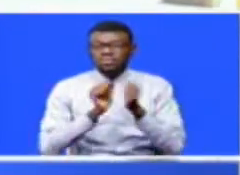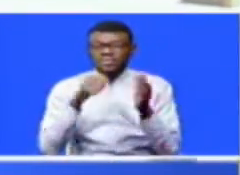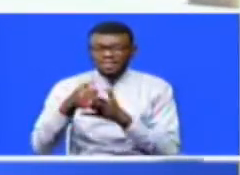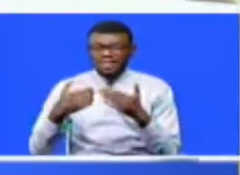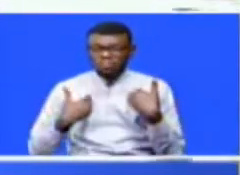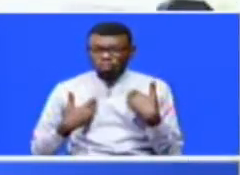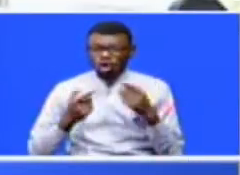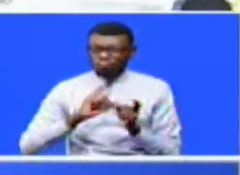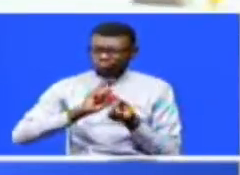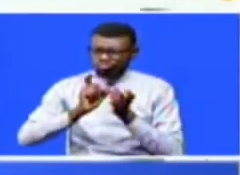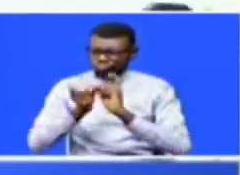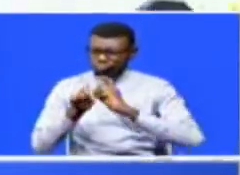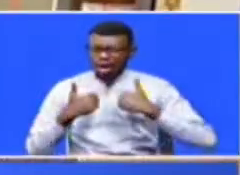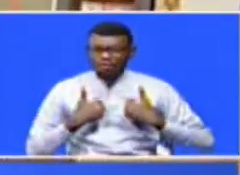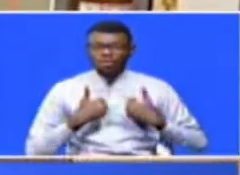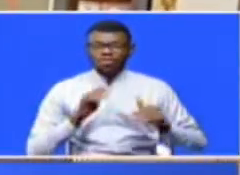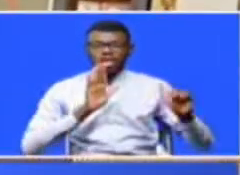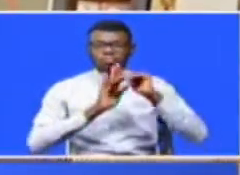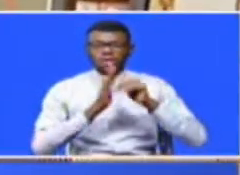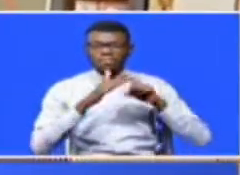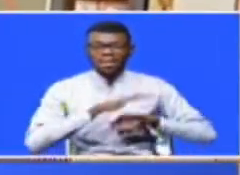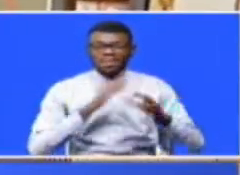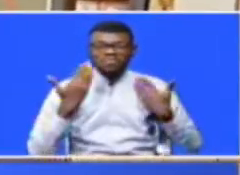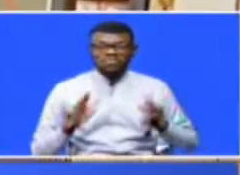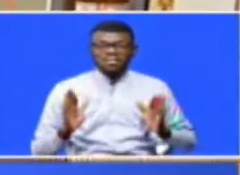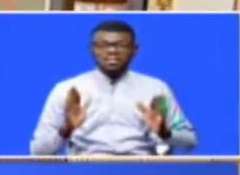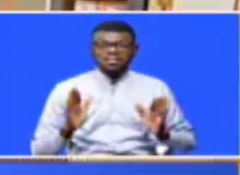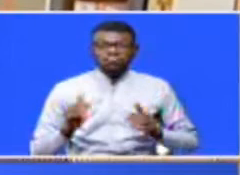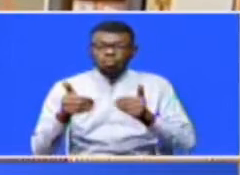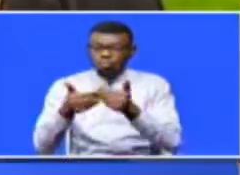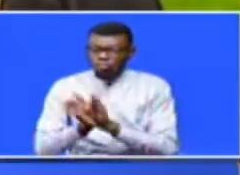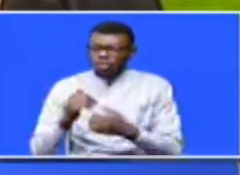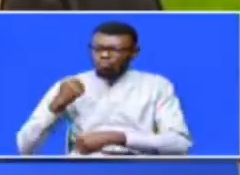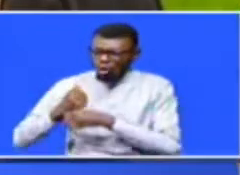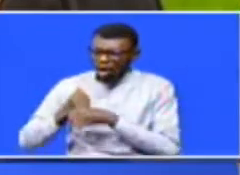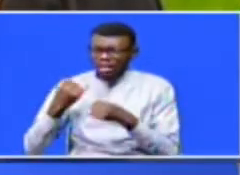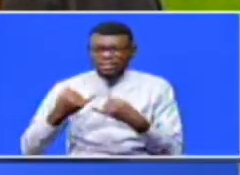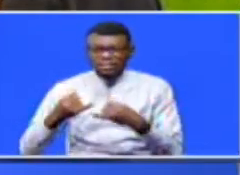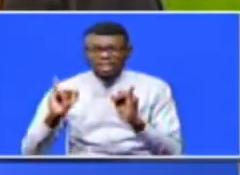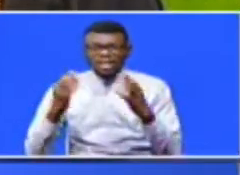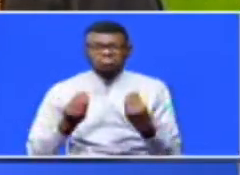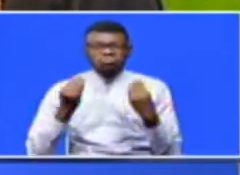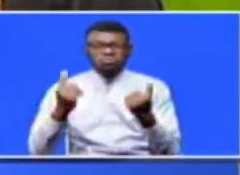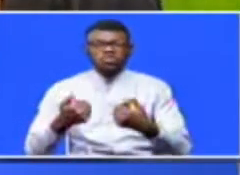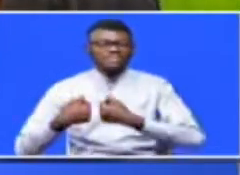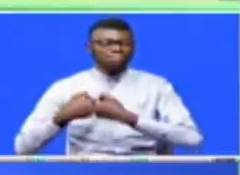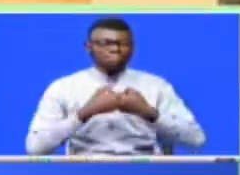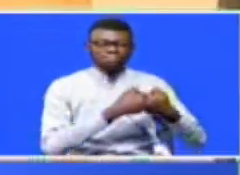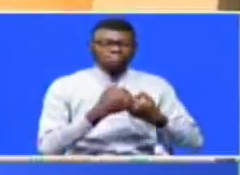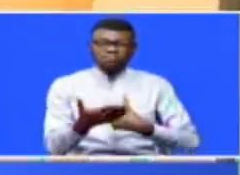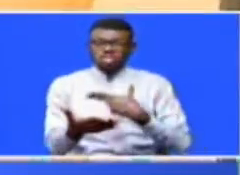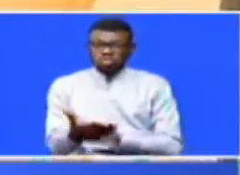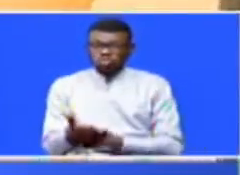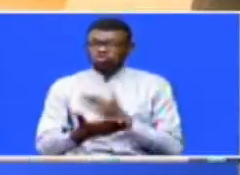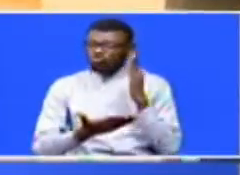addicts already enrolled into the program, the efforts by the community here to tackle the challenge of drug abuse is